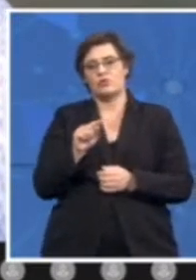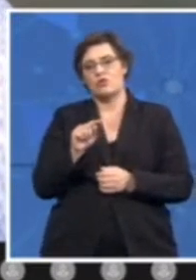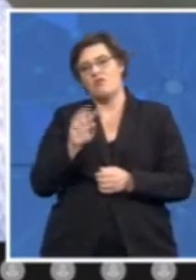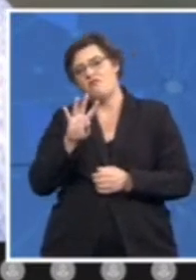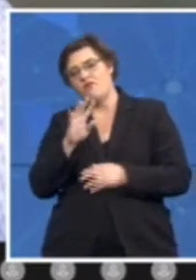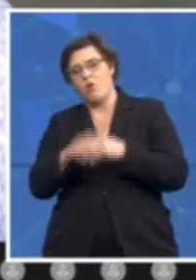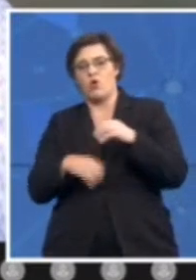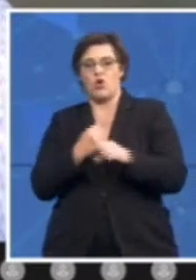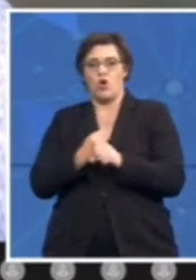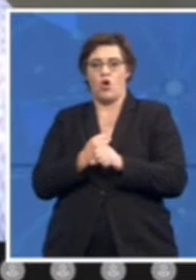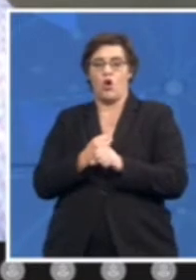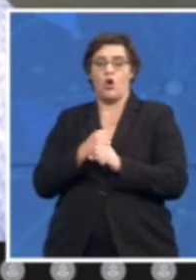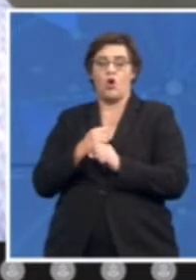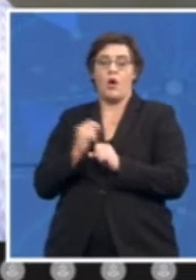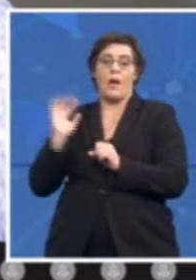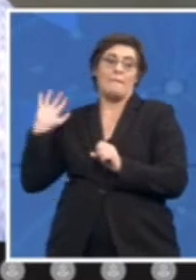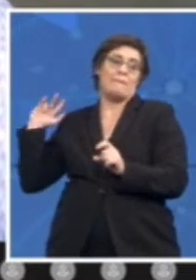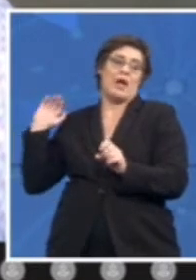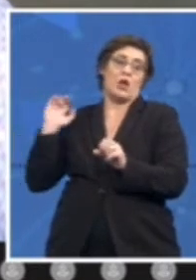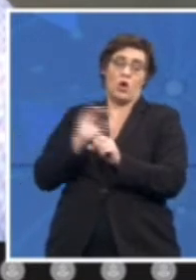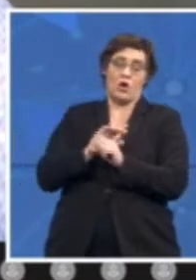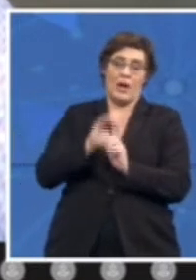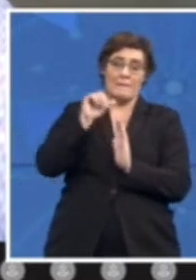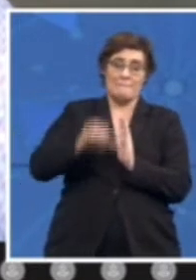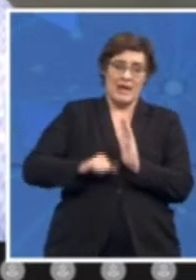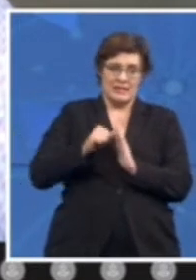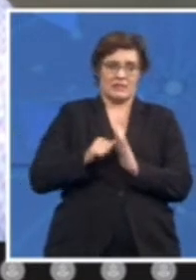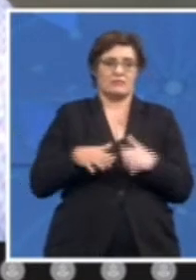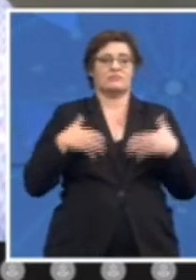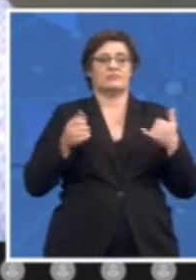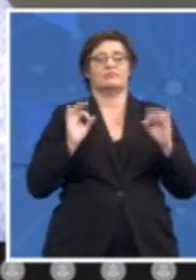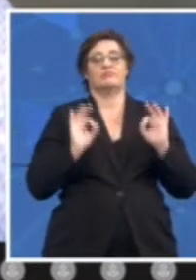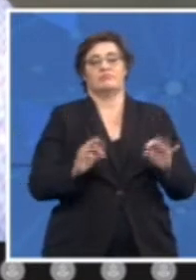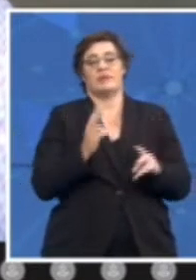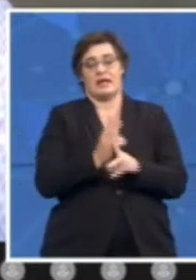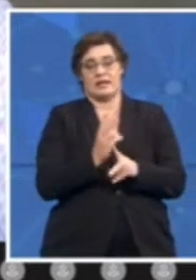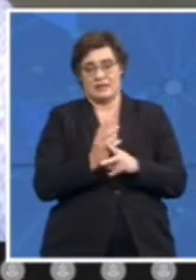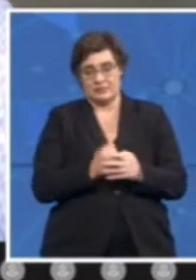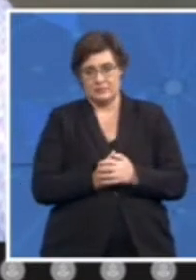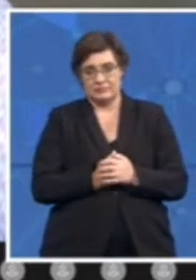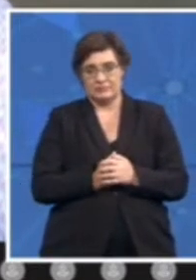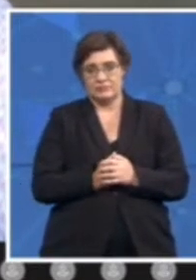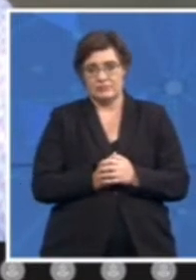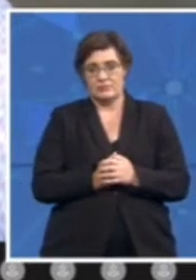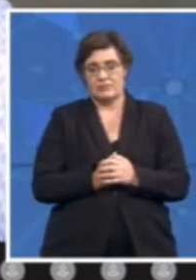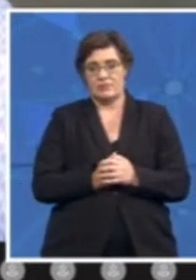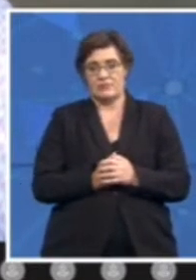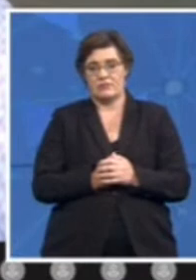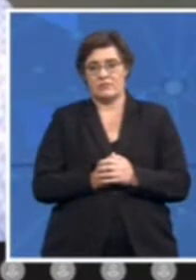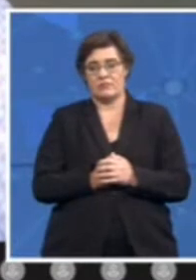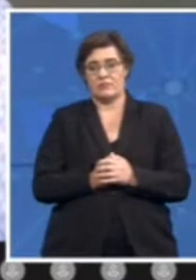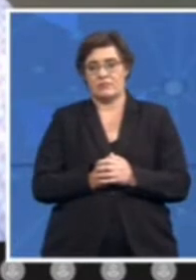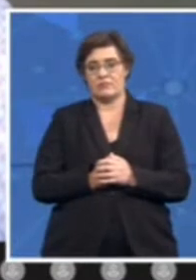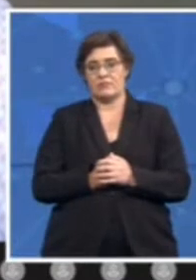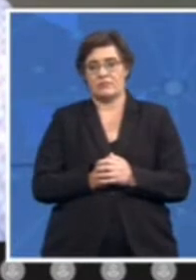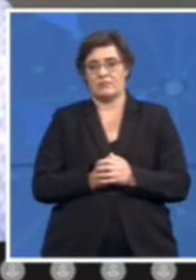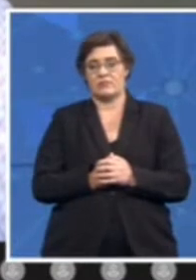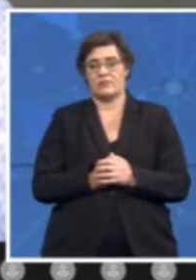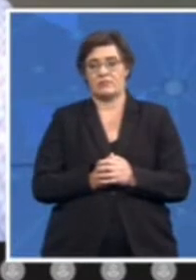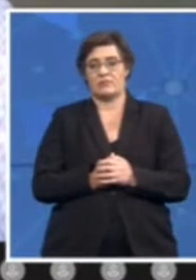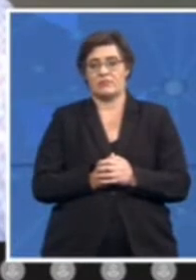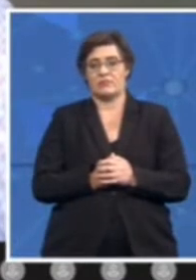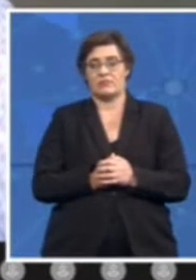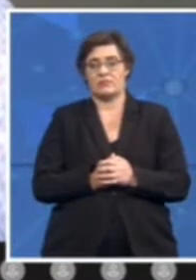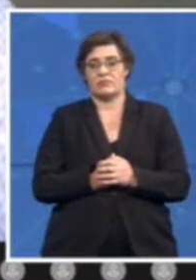been eradicated. So with that, Sikonati, I am going to pause, hand back to